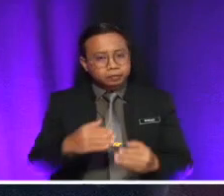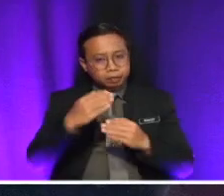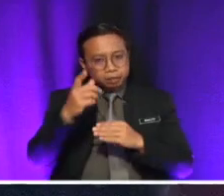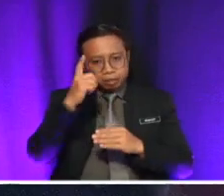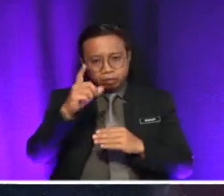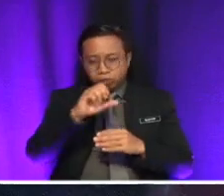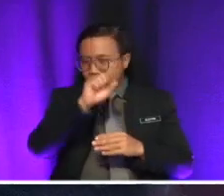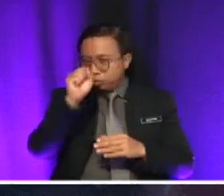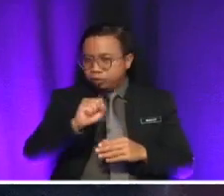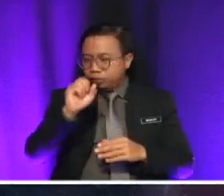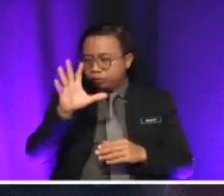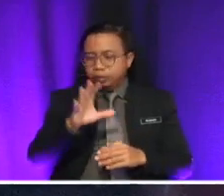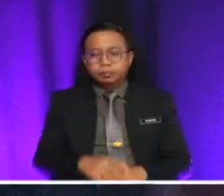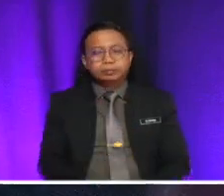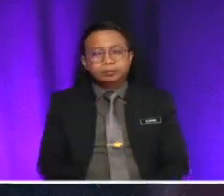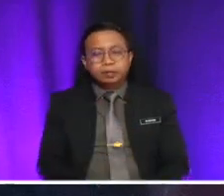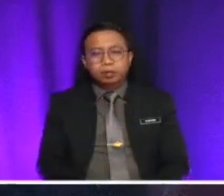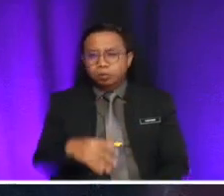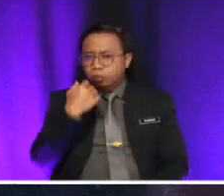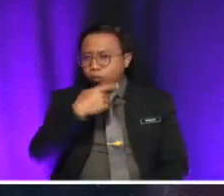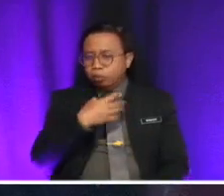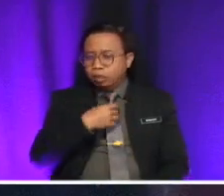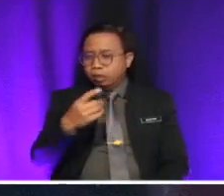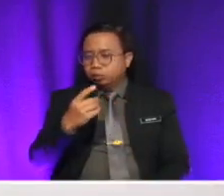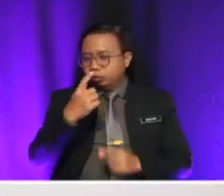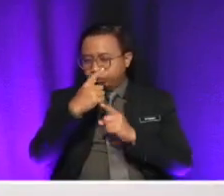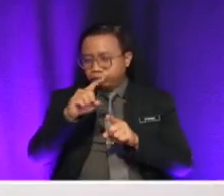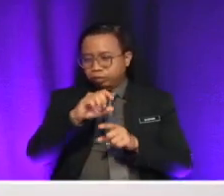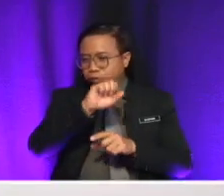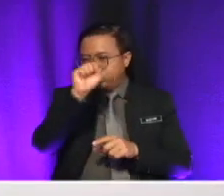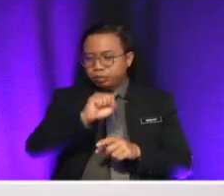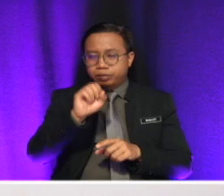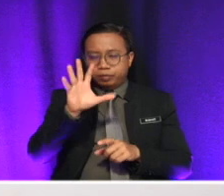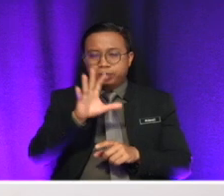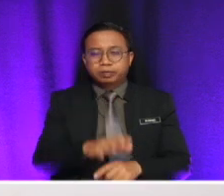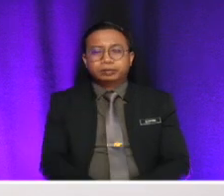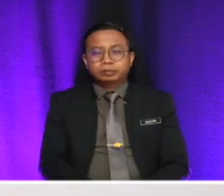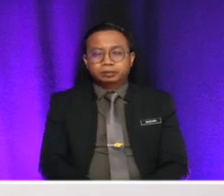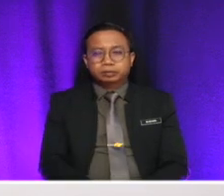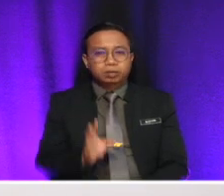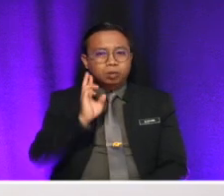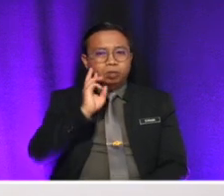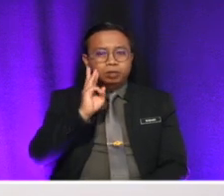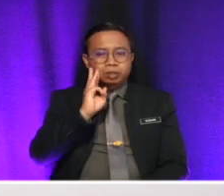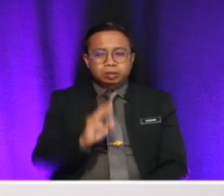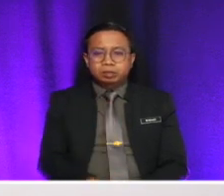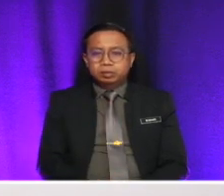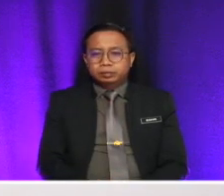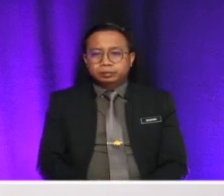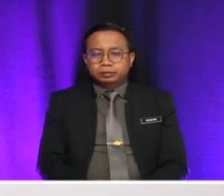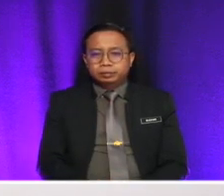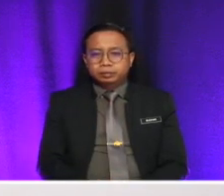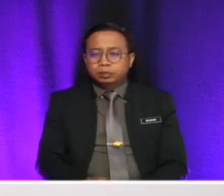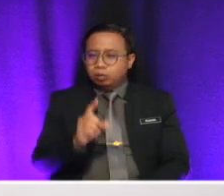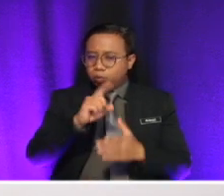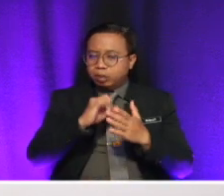at question 5. Okay, now who would like to answer question 5? Okay, Rowena. Right, Rowena, okay,